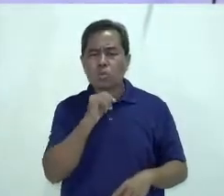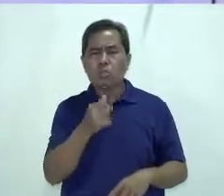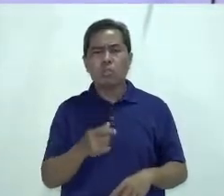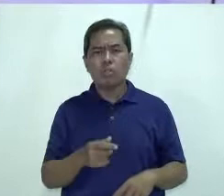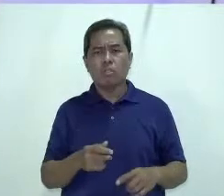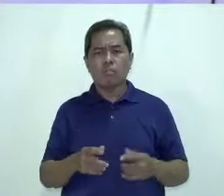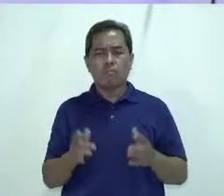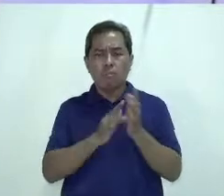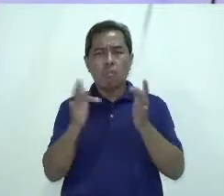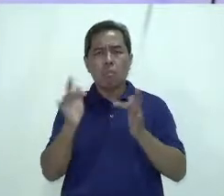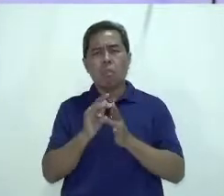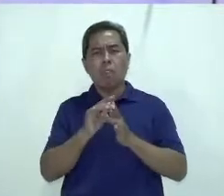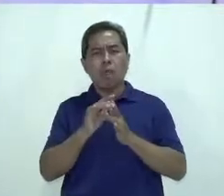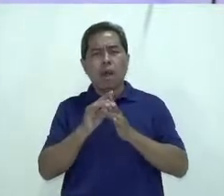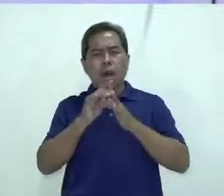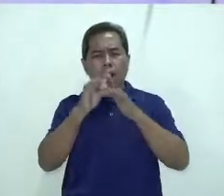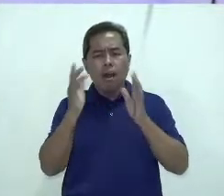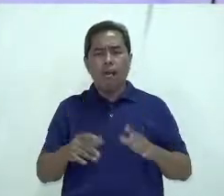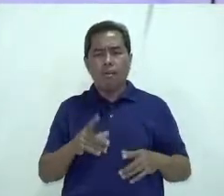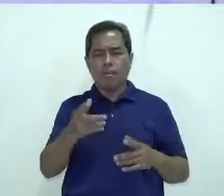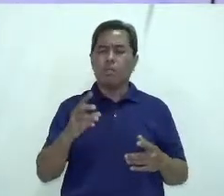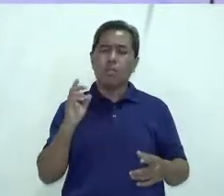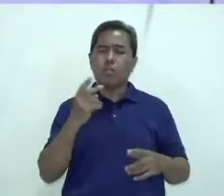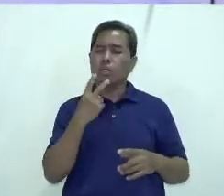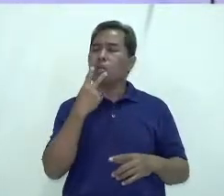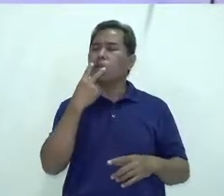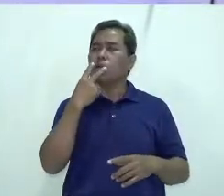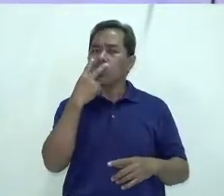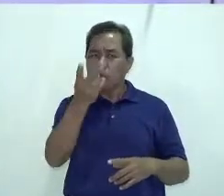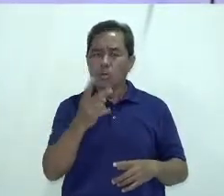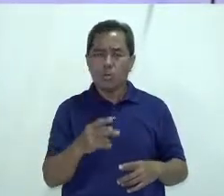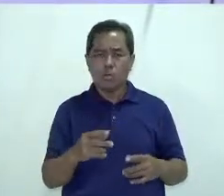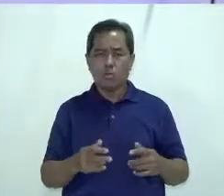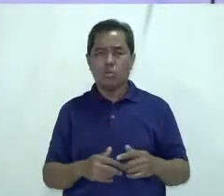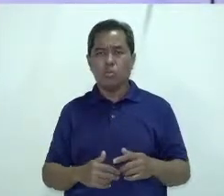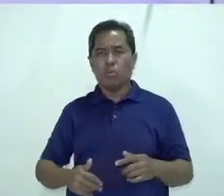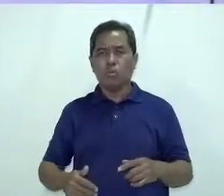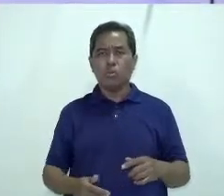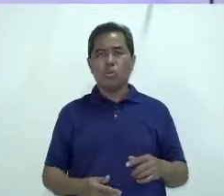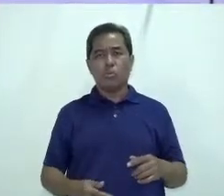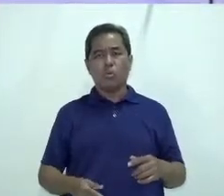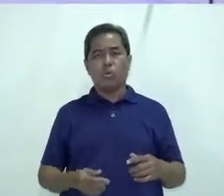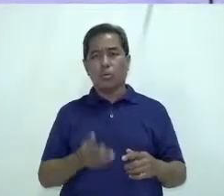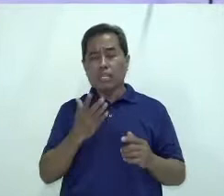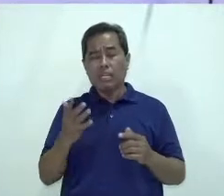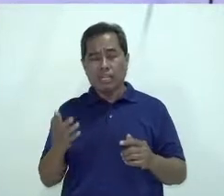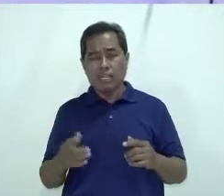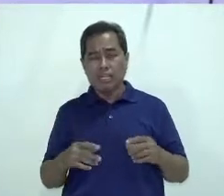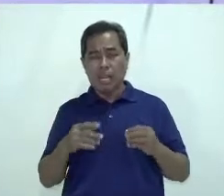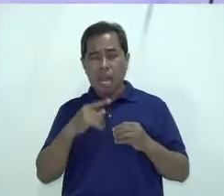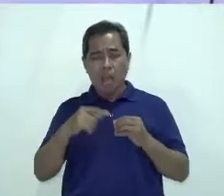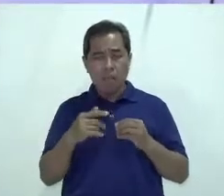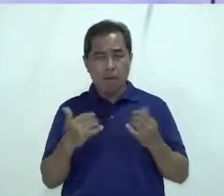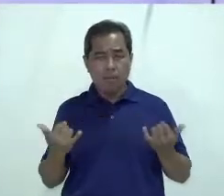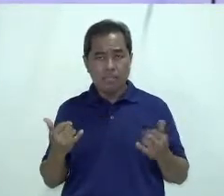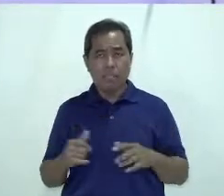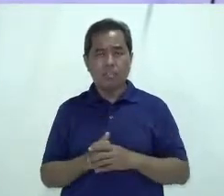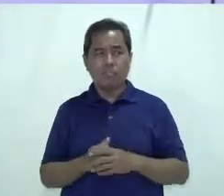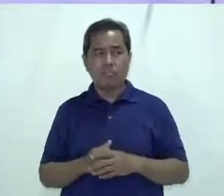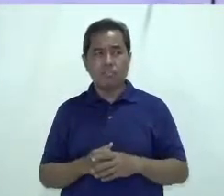thoughts today that will enable us to do that. In fact, you know, earlier this week, I posted a question